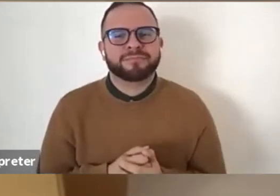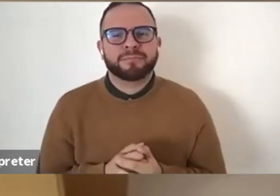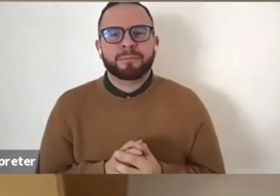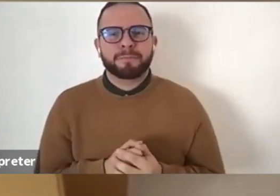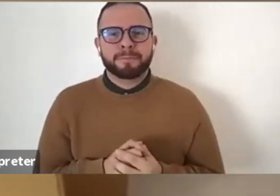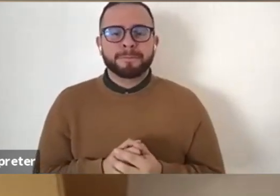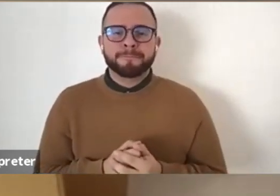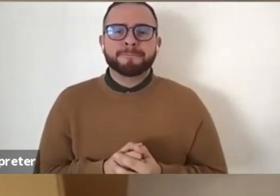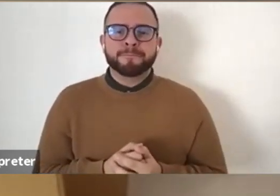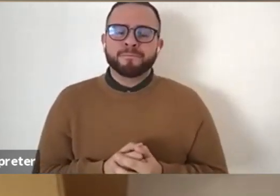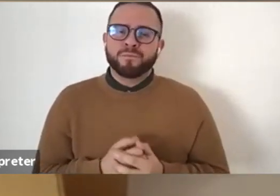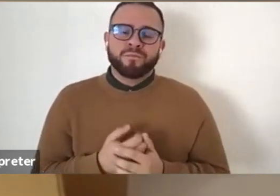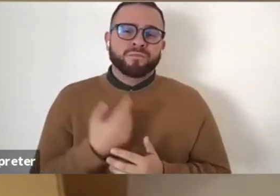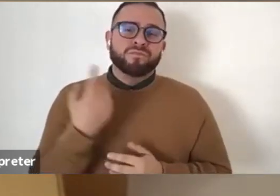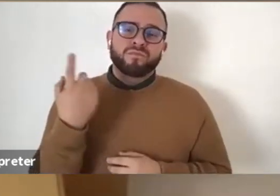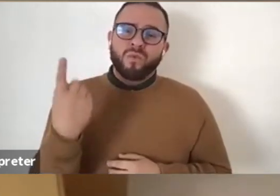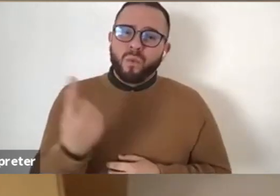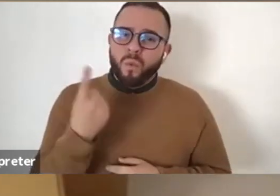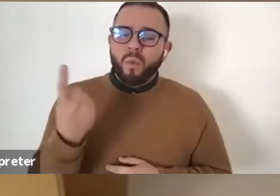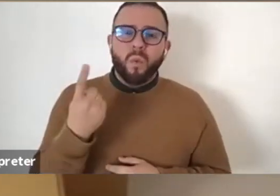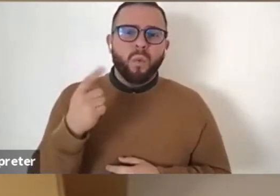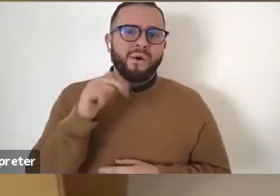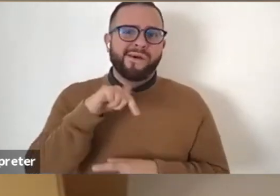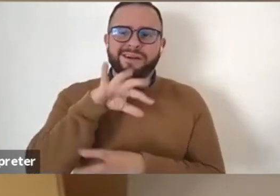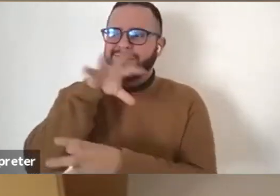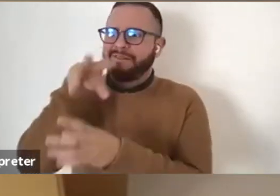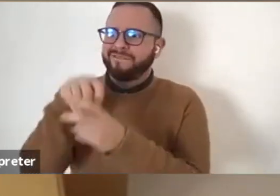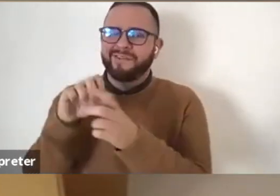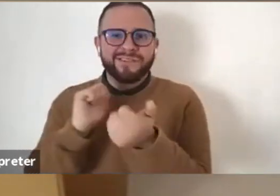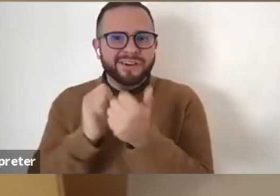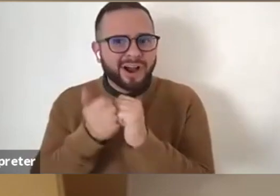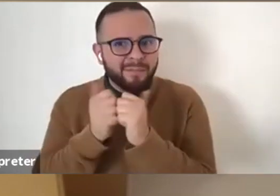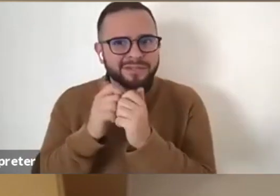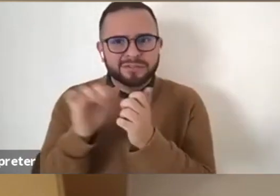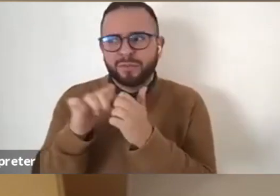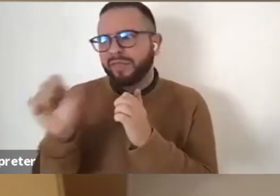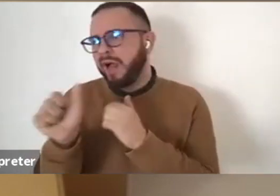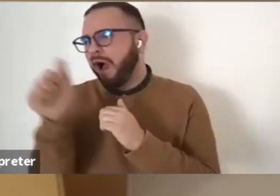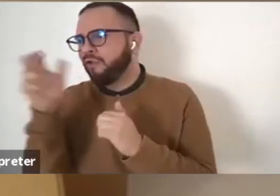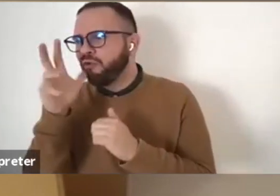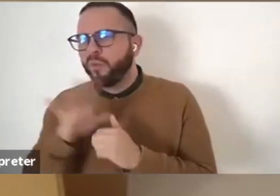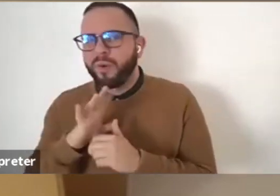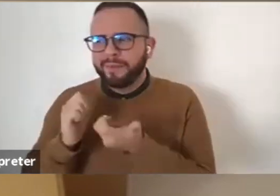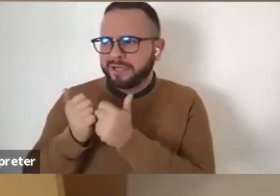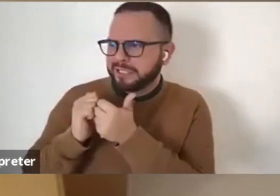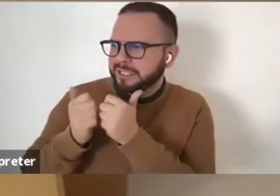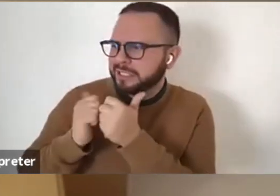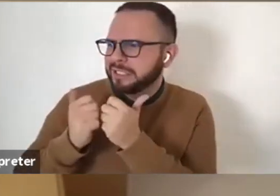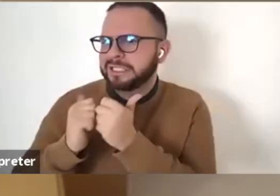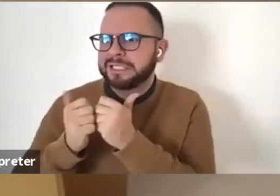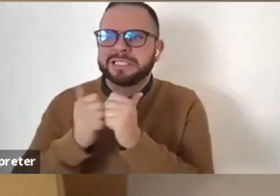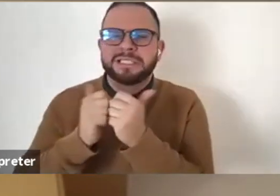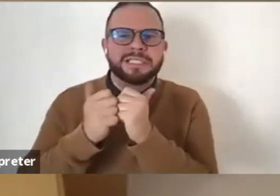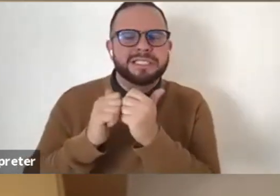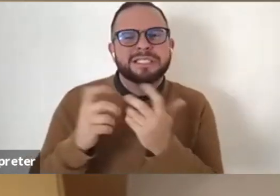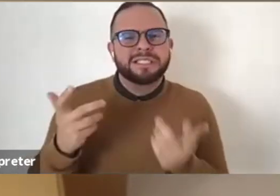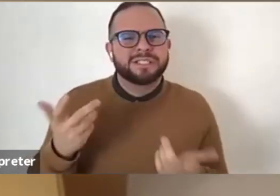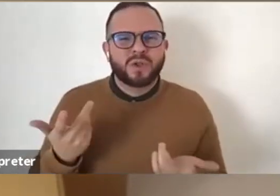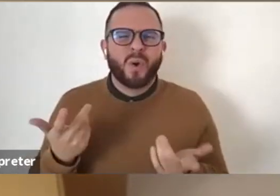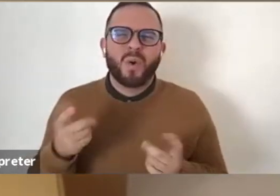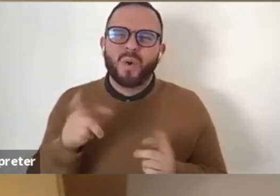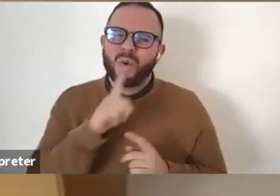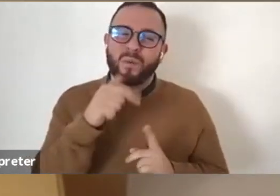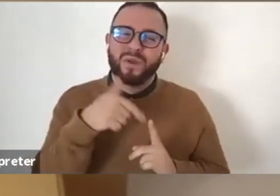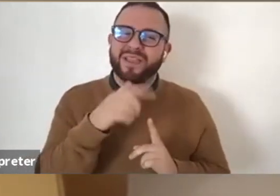She's all the times in competition with other women. So she's really not nice